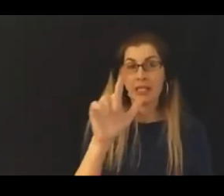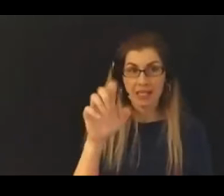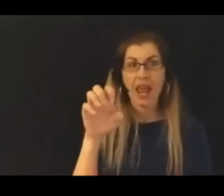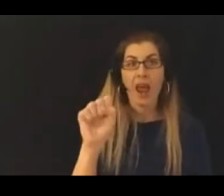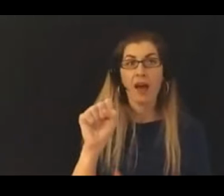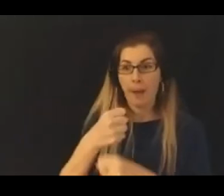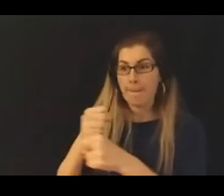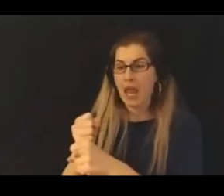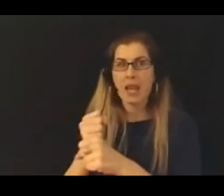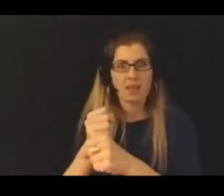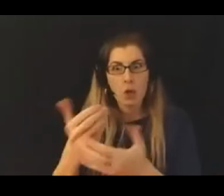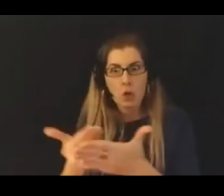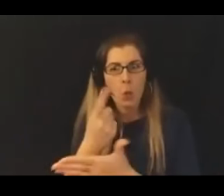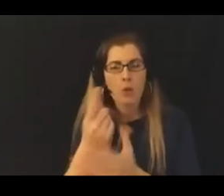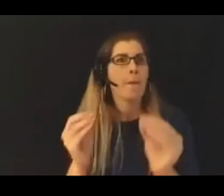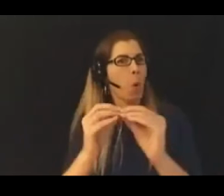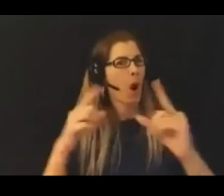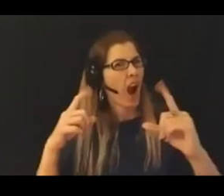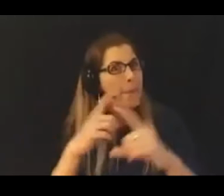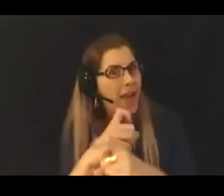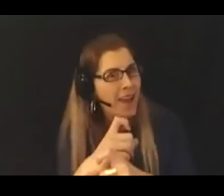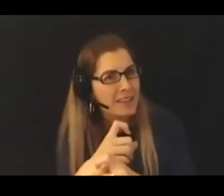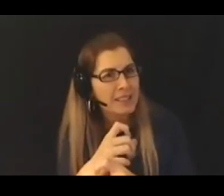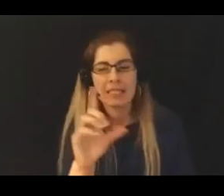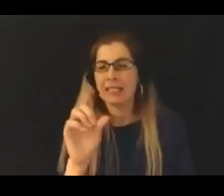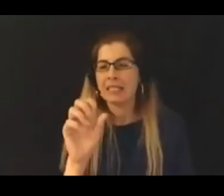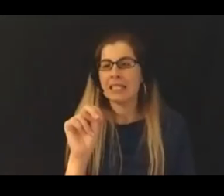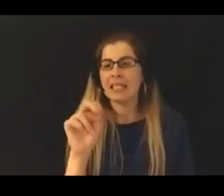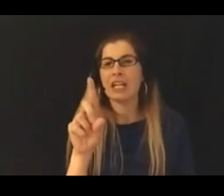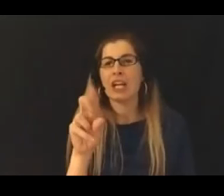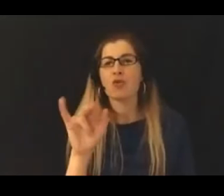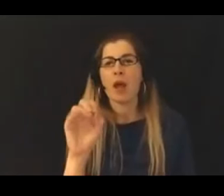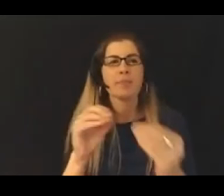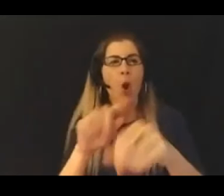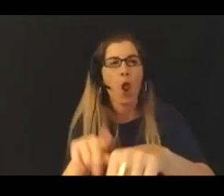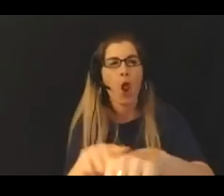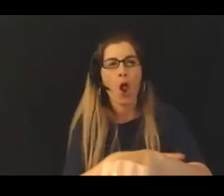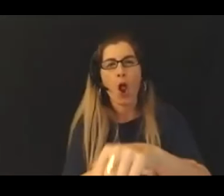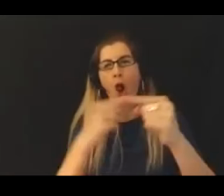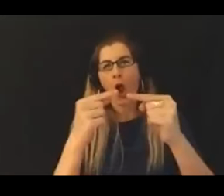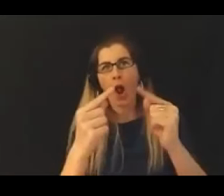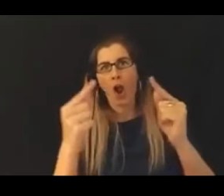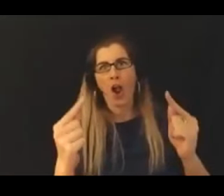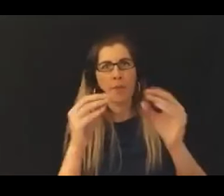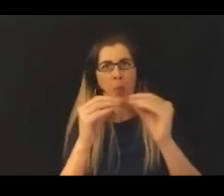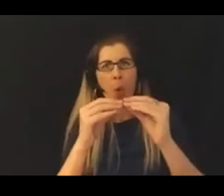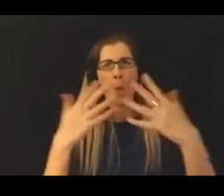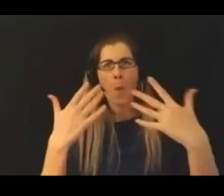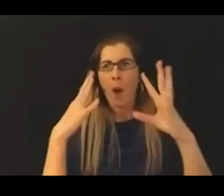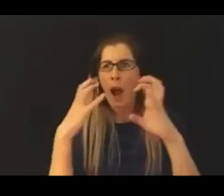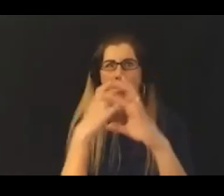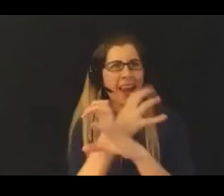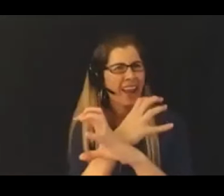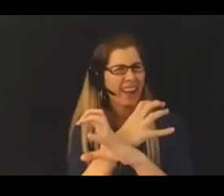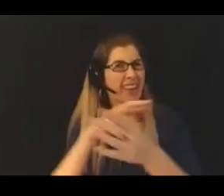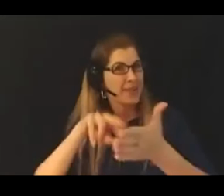more complex. Their dendrites are longer and more intricate. So meaning that the connections